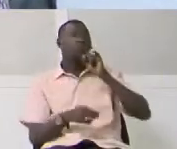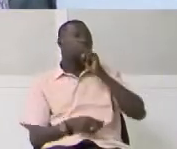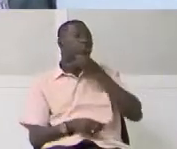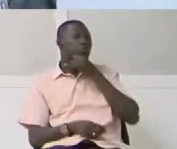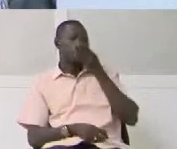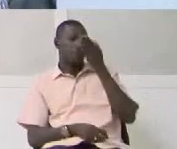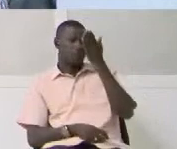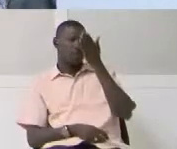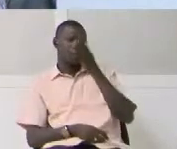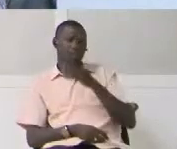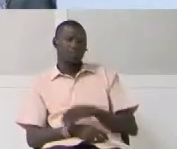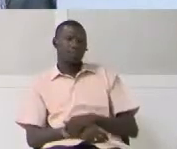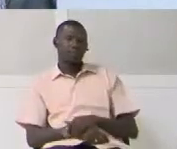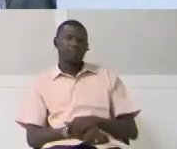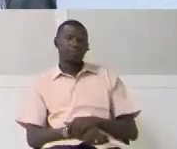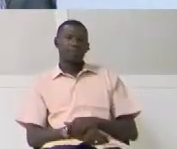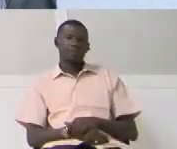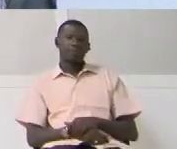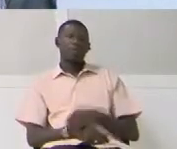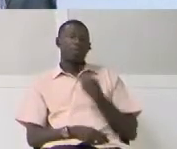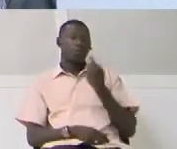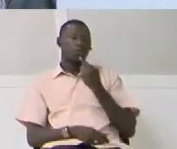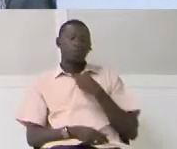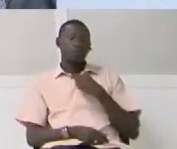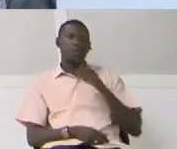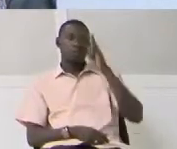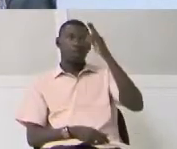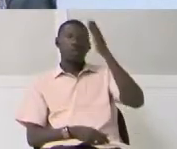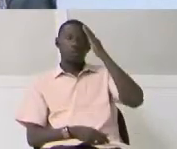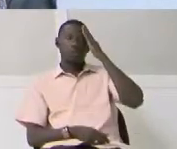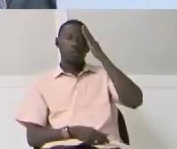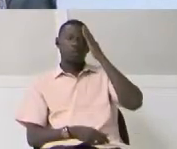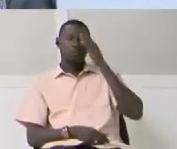why yalla la nga xam but only God knows